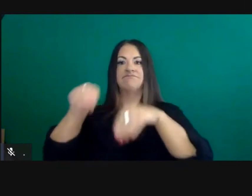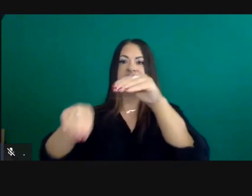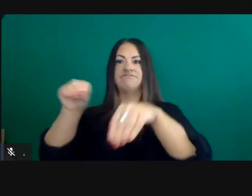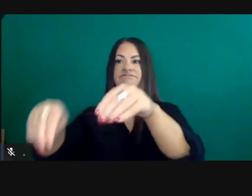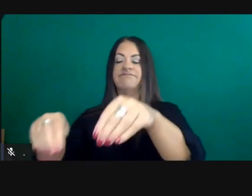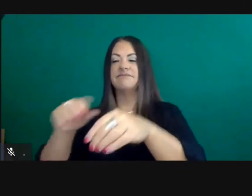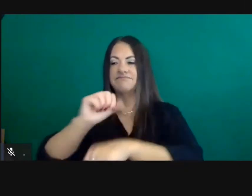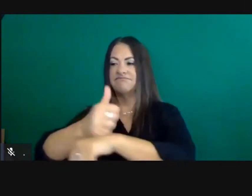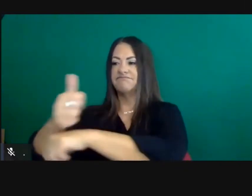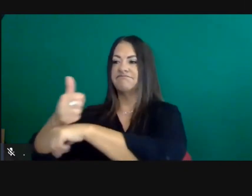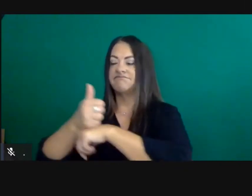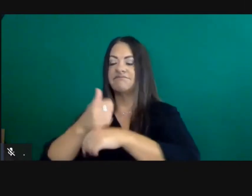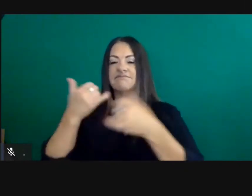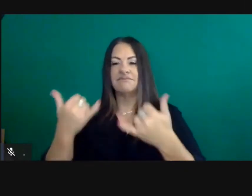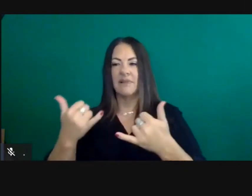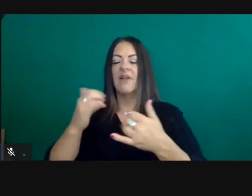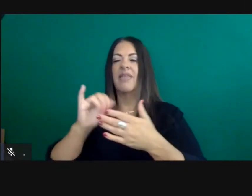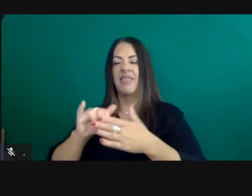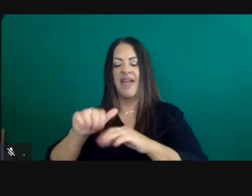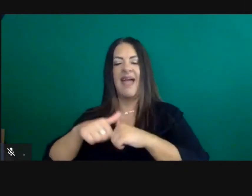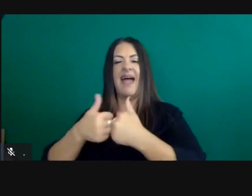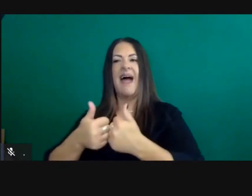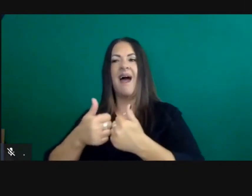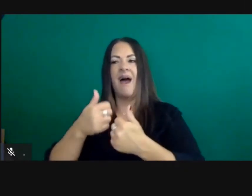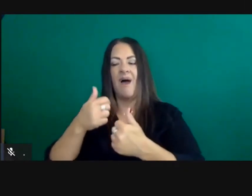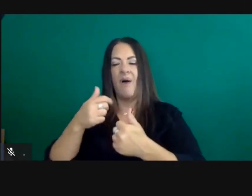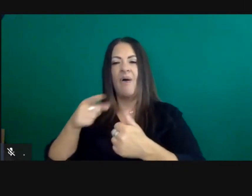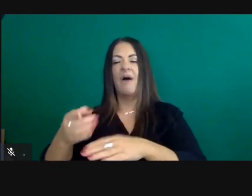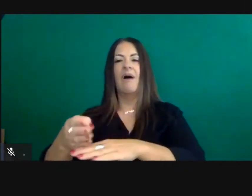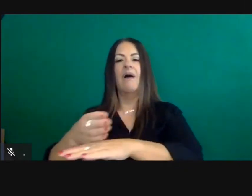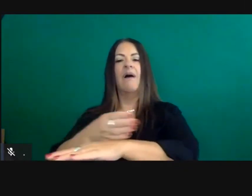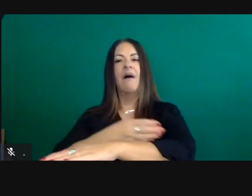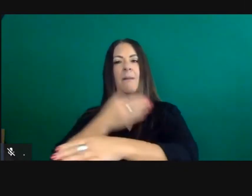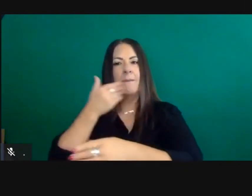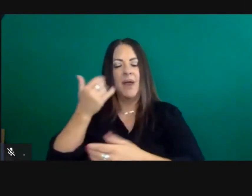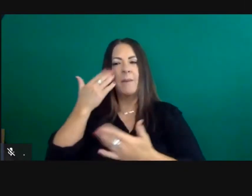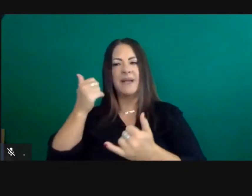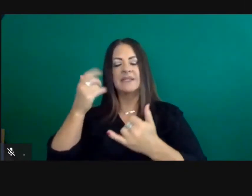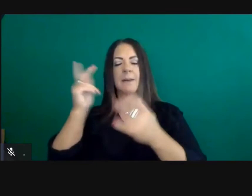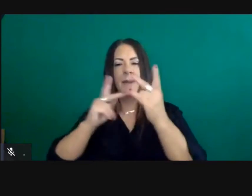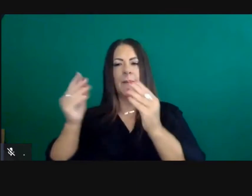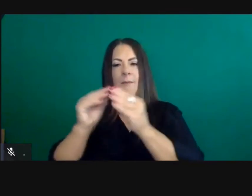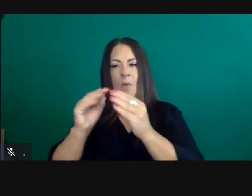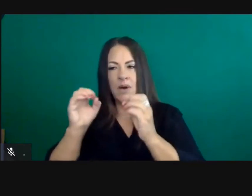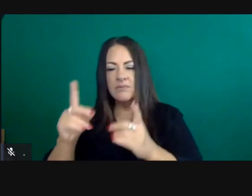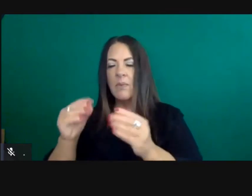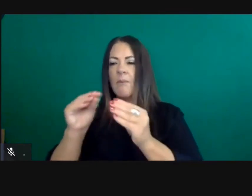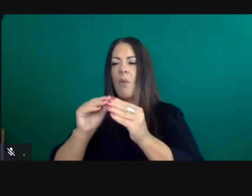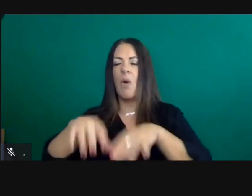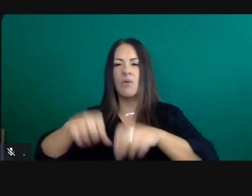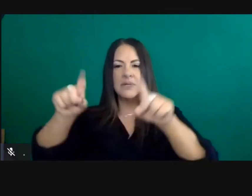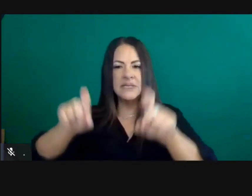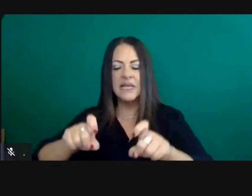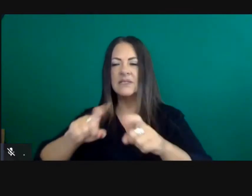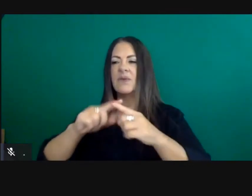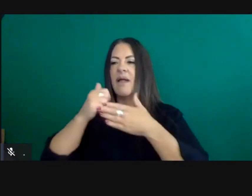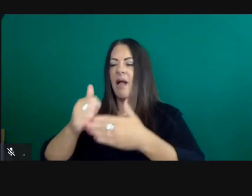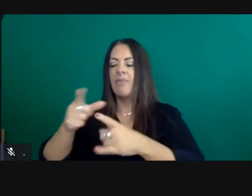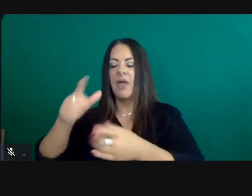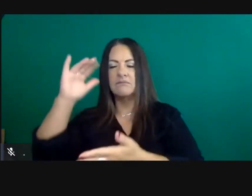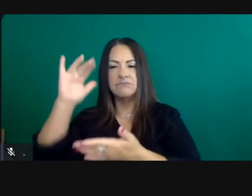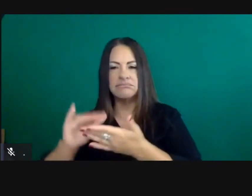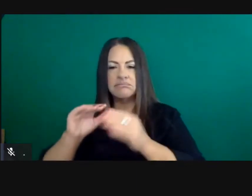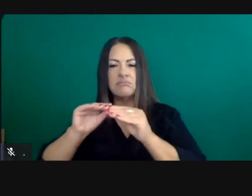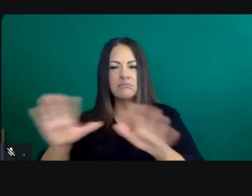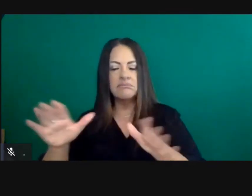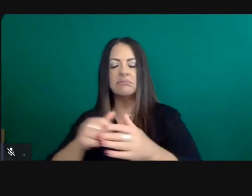rates coming down. We're seeing test positivity come down. My message to Ventura County, as it is with every county, is we have